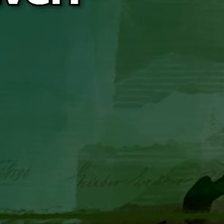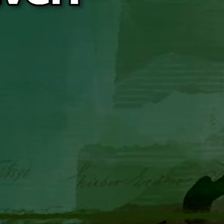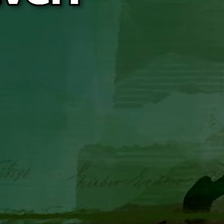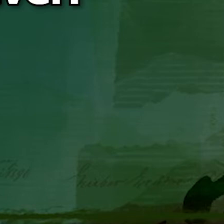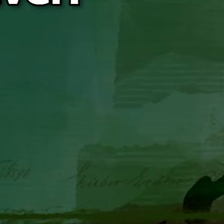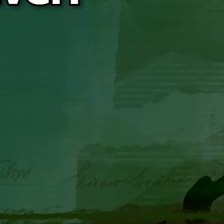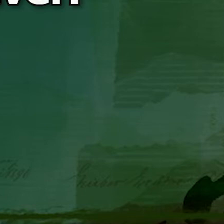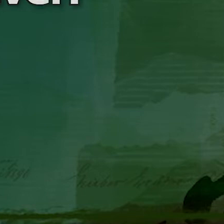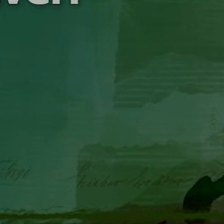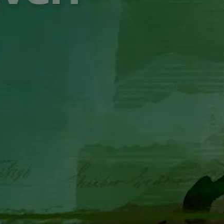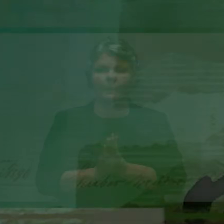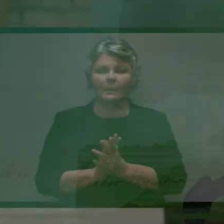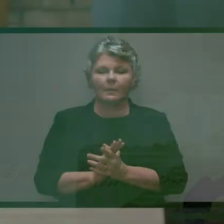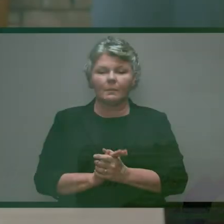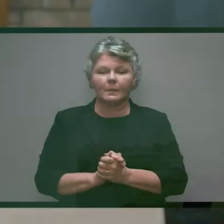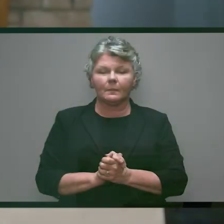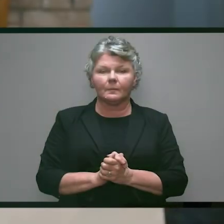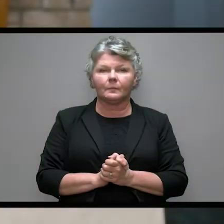amen